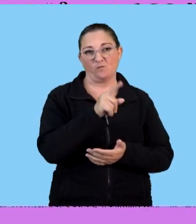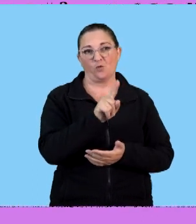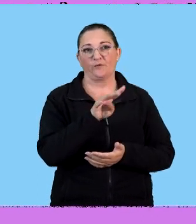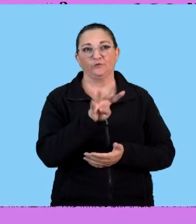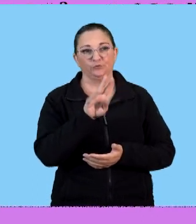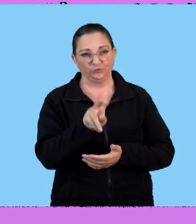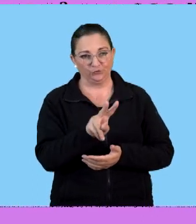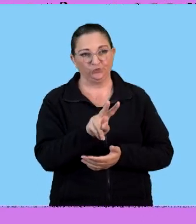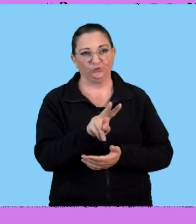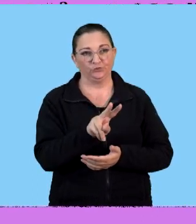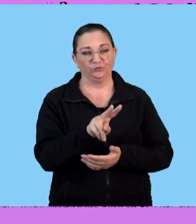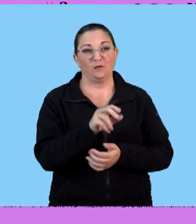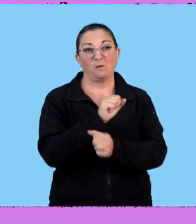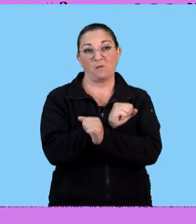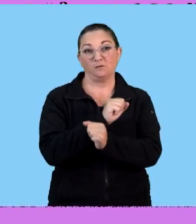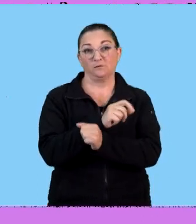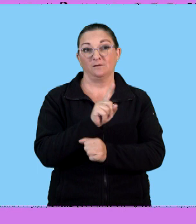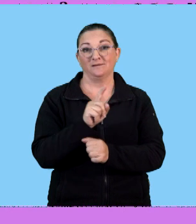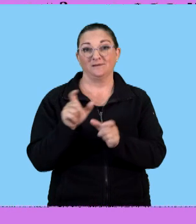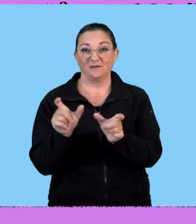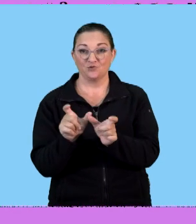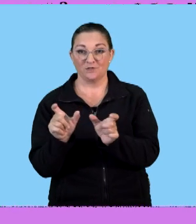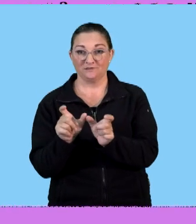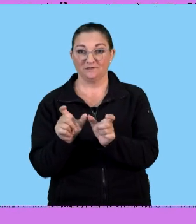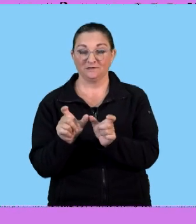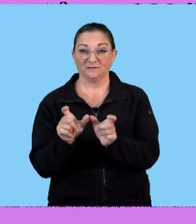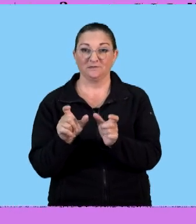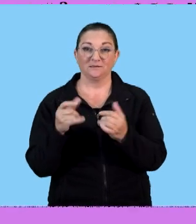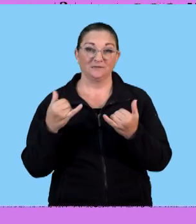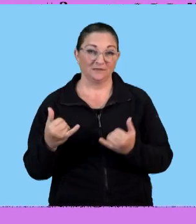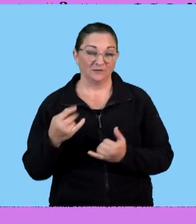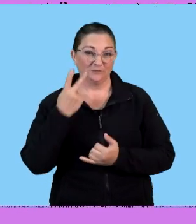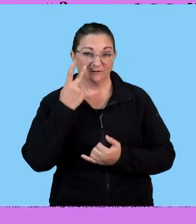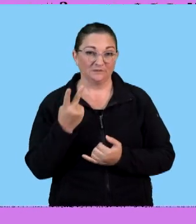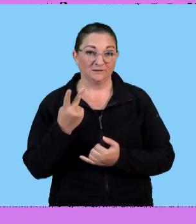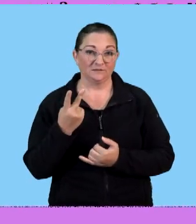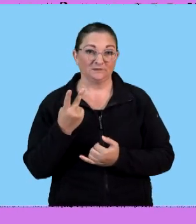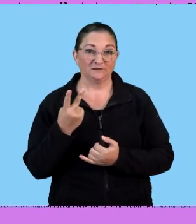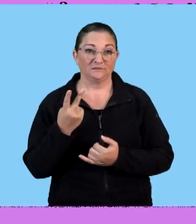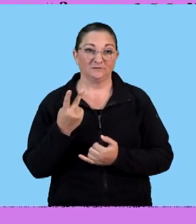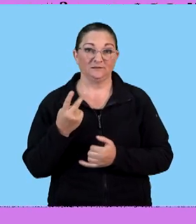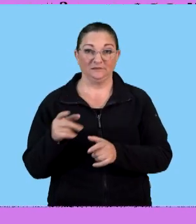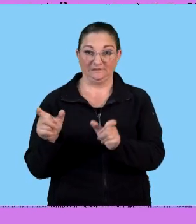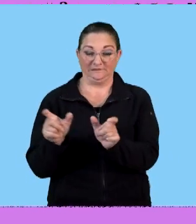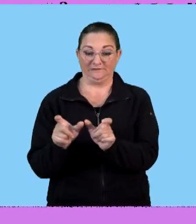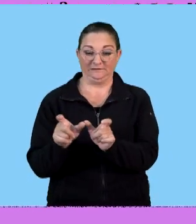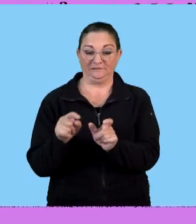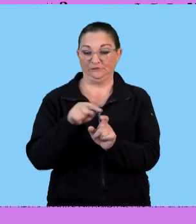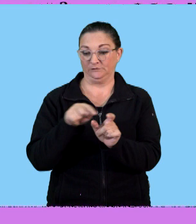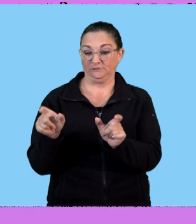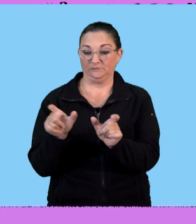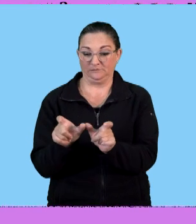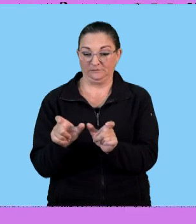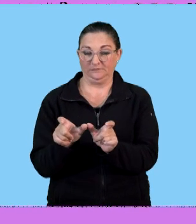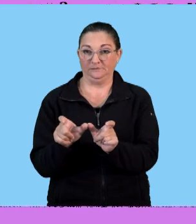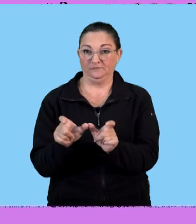fine, 3,142. Multiply, but now let's look at the radius. So if this is the diameter of the